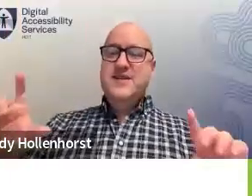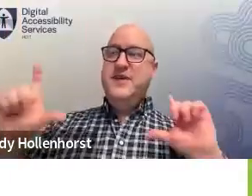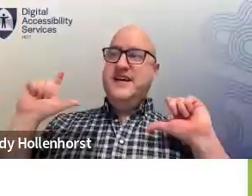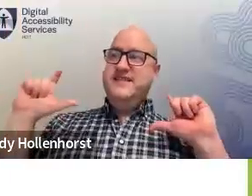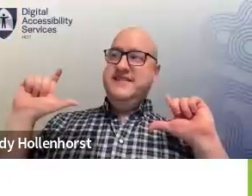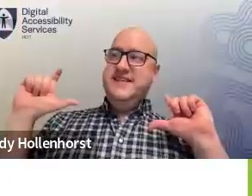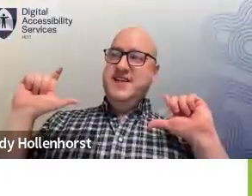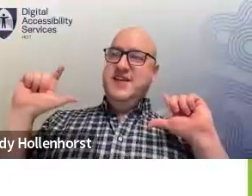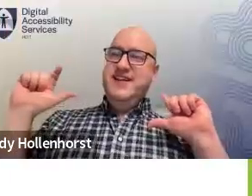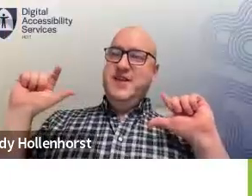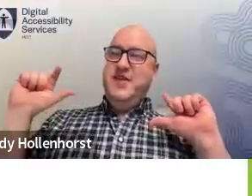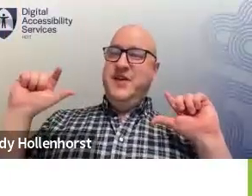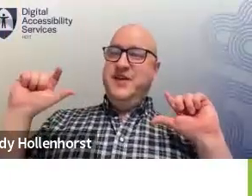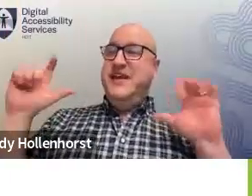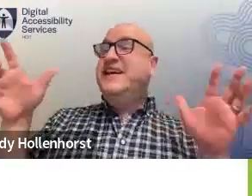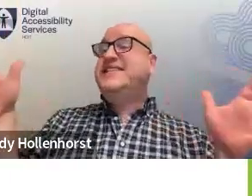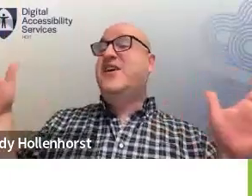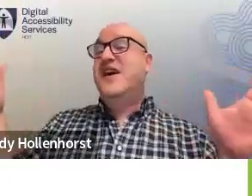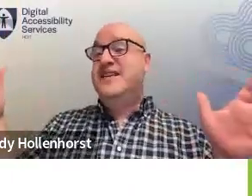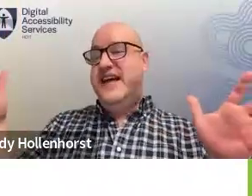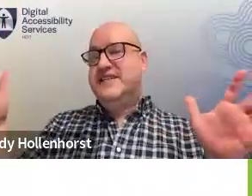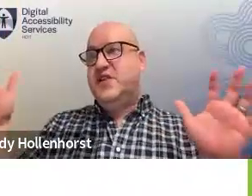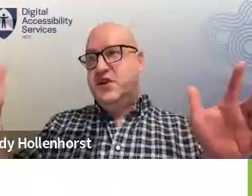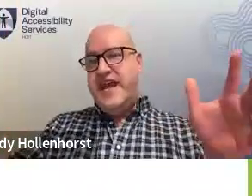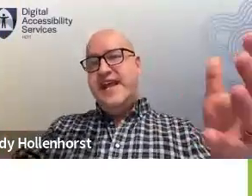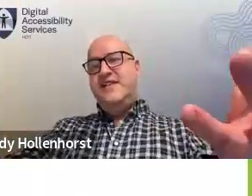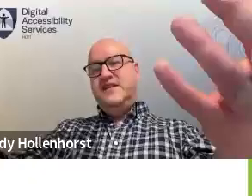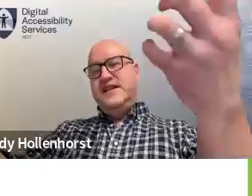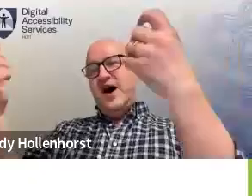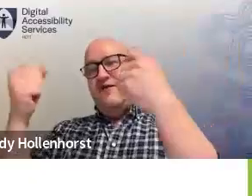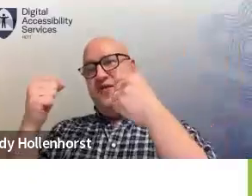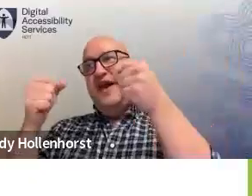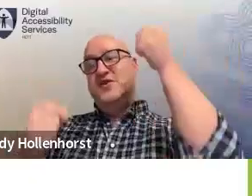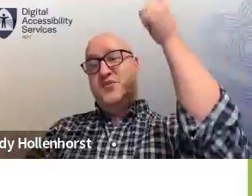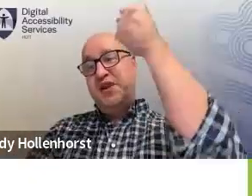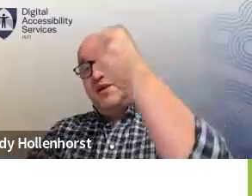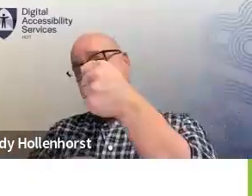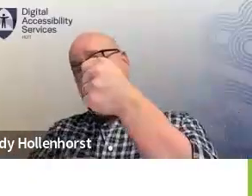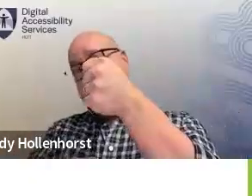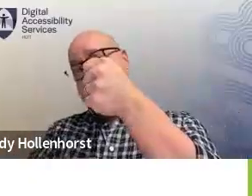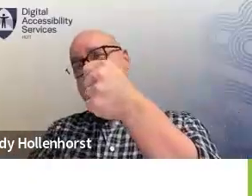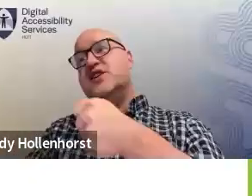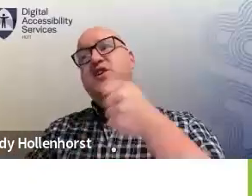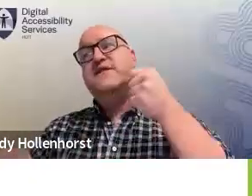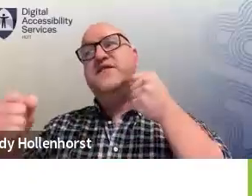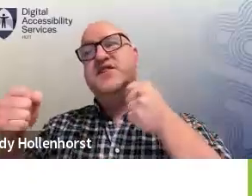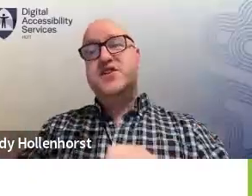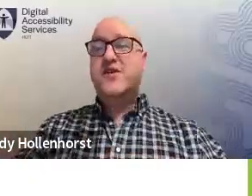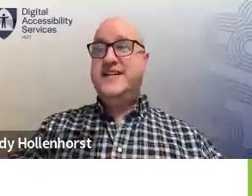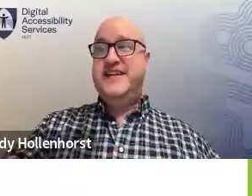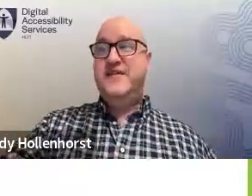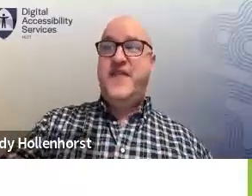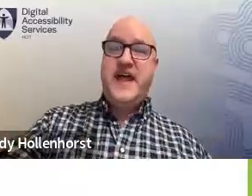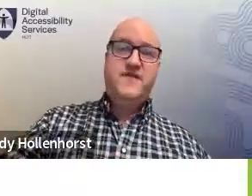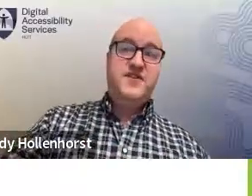But because the link is out of context, they're taking the links off the page and they're putting them in a list.